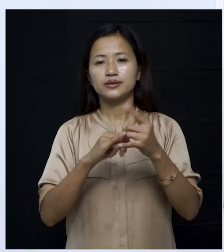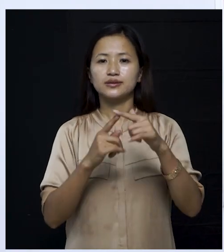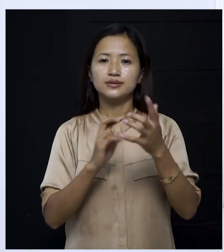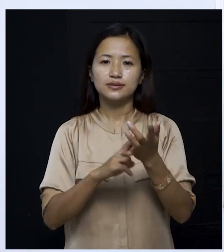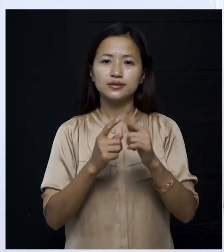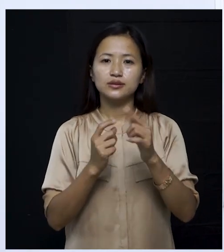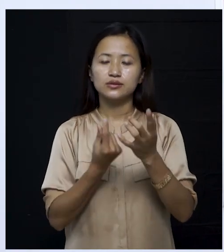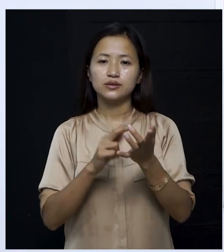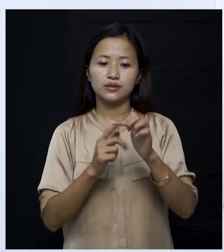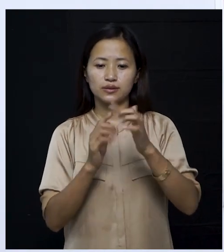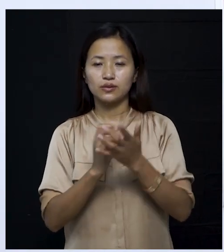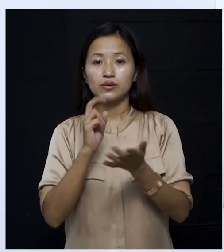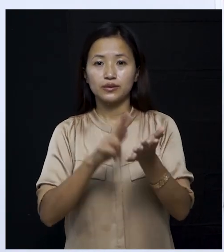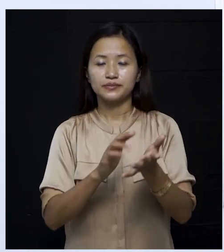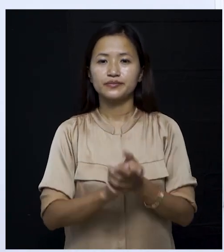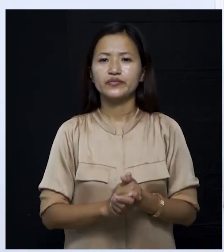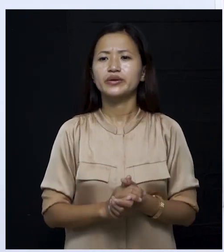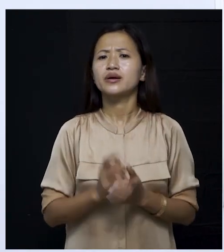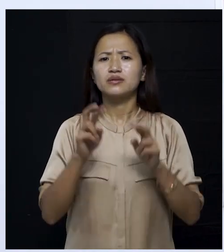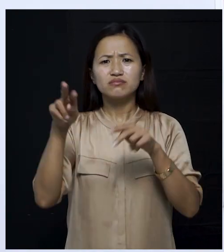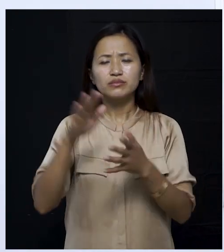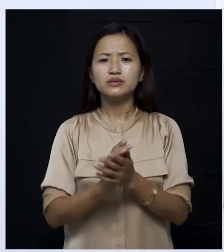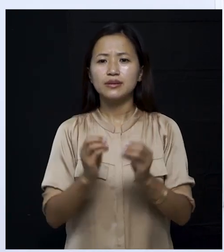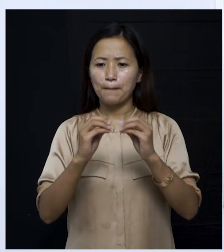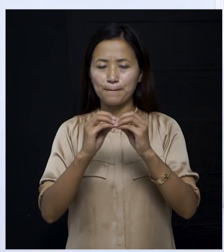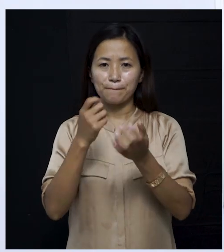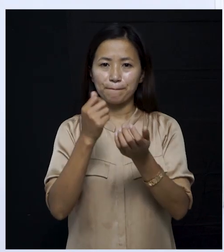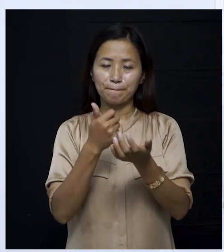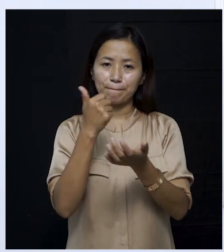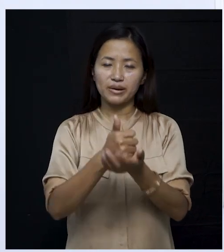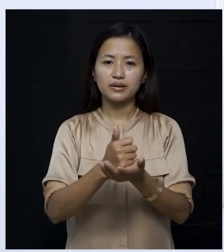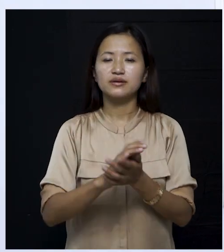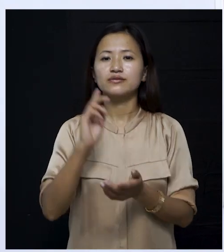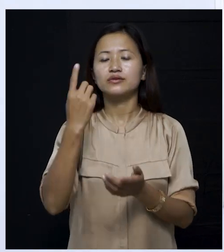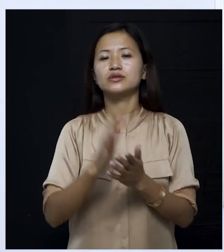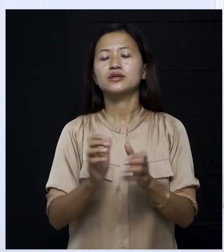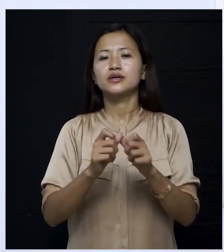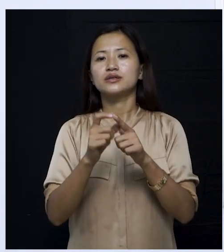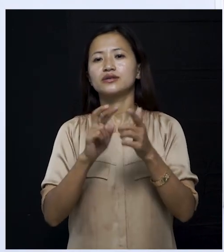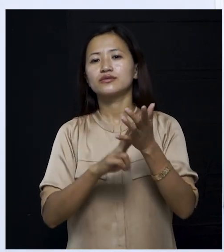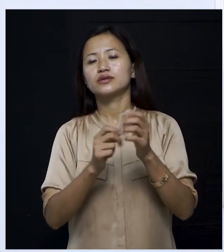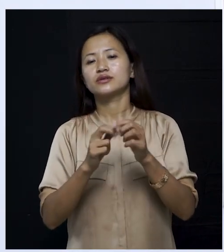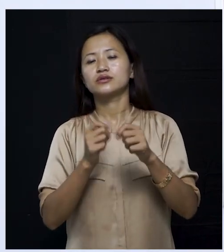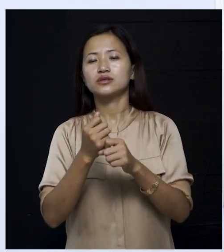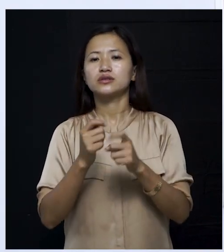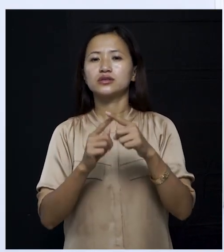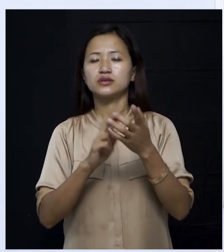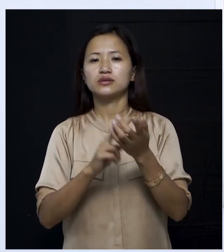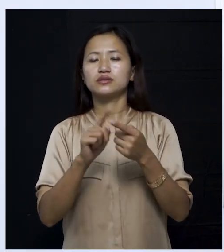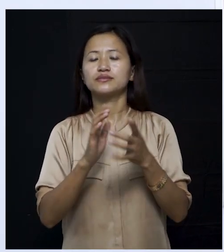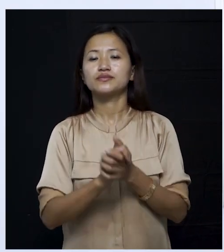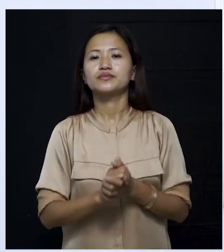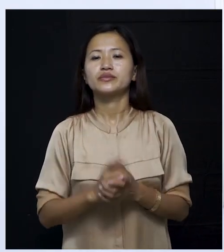Formal institution means the bank. Okay, now the first advantage is here